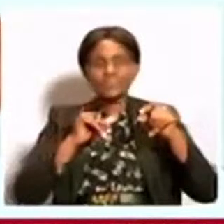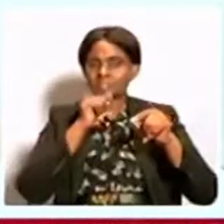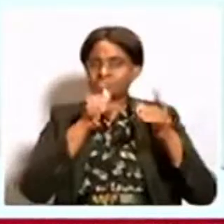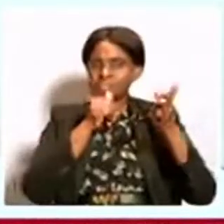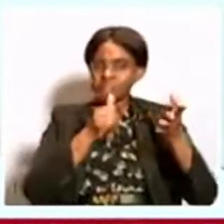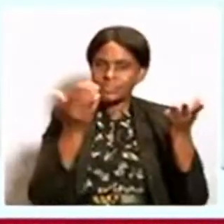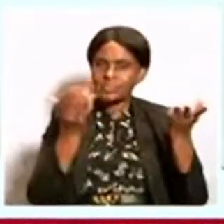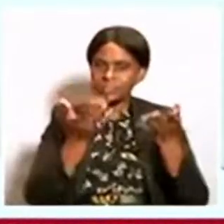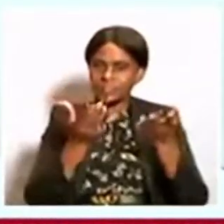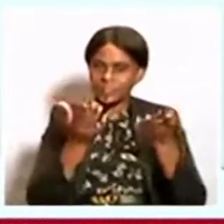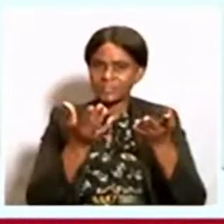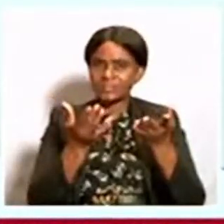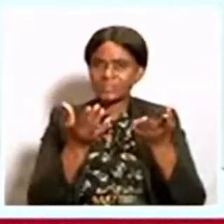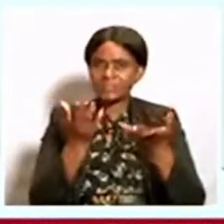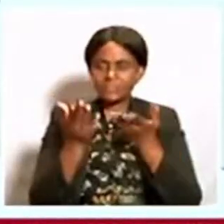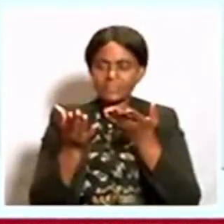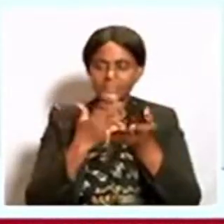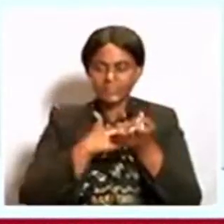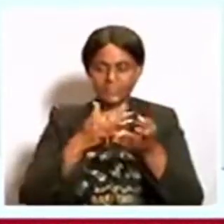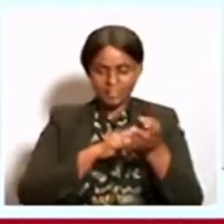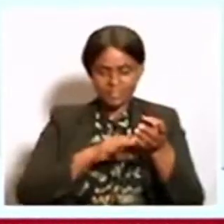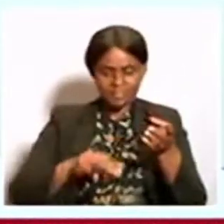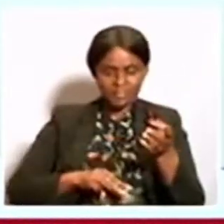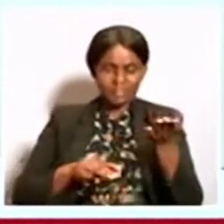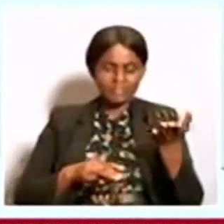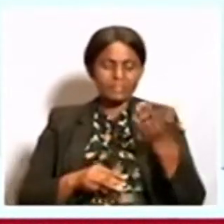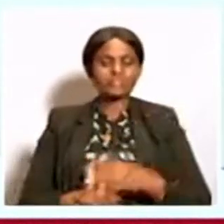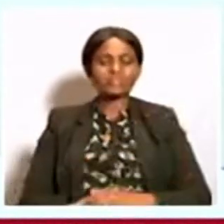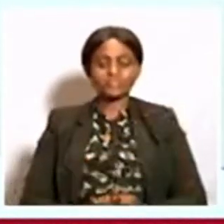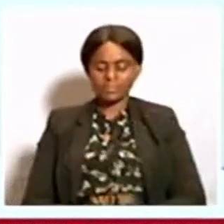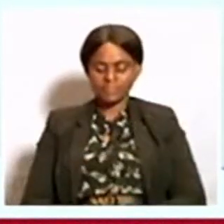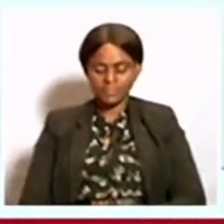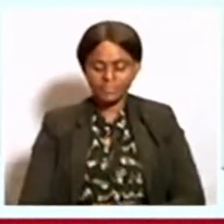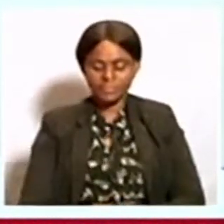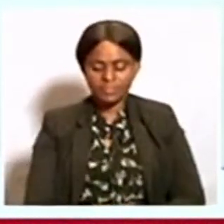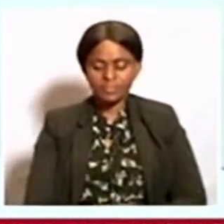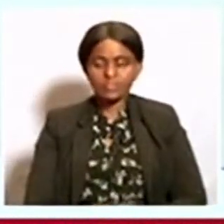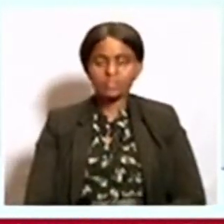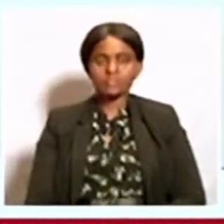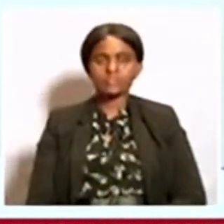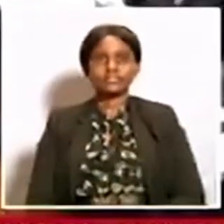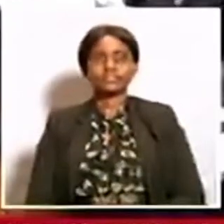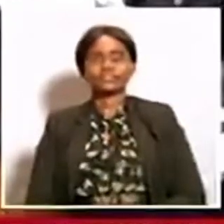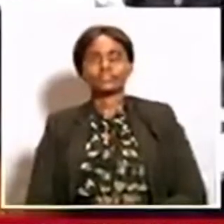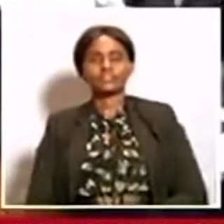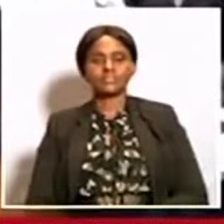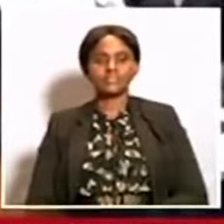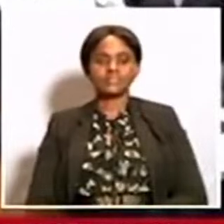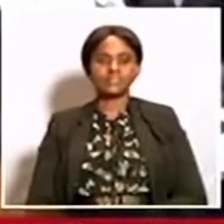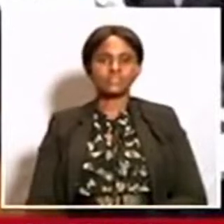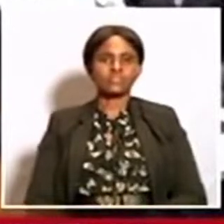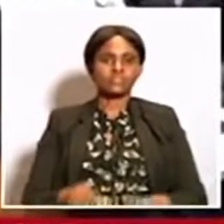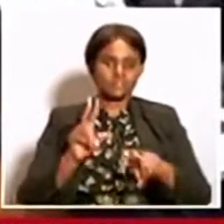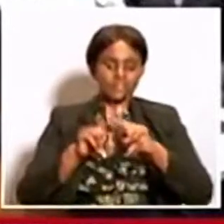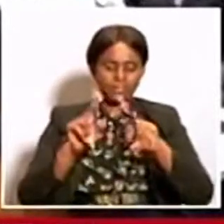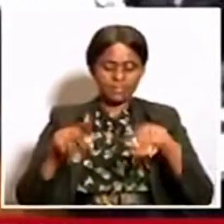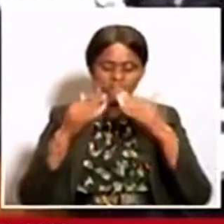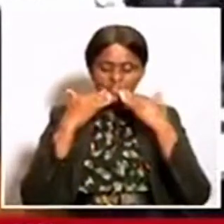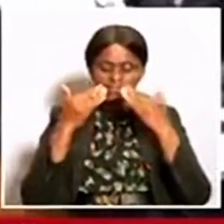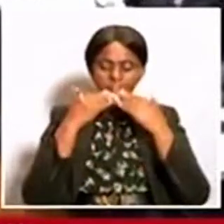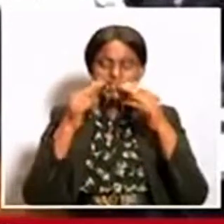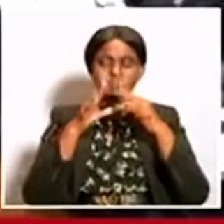done. So maybe my members, Honorable Smumba. Chair, thank you very much, and